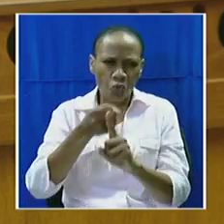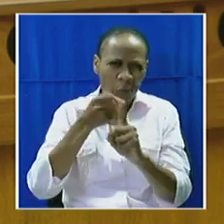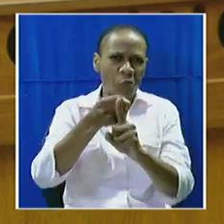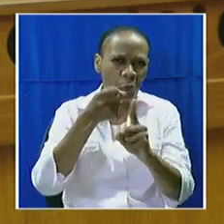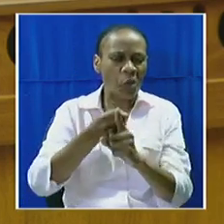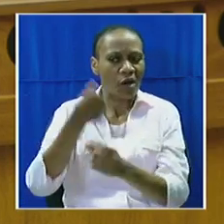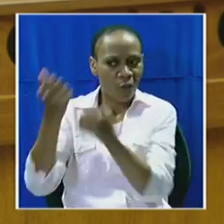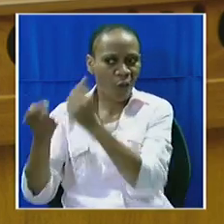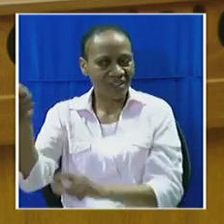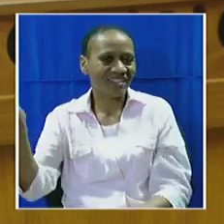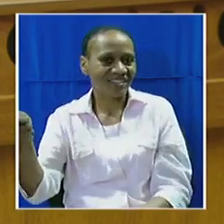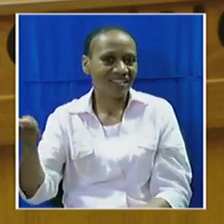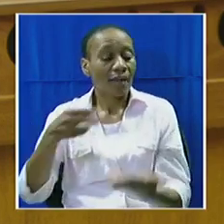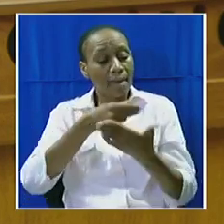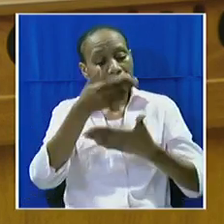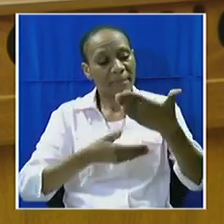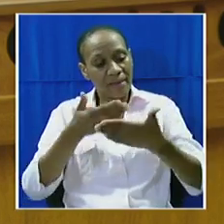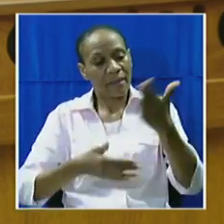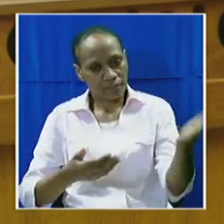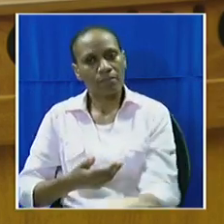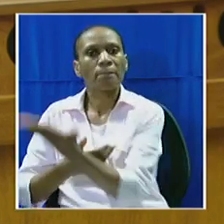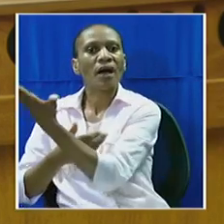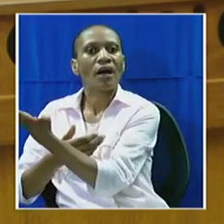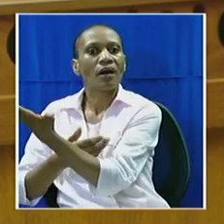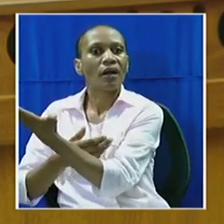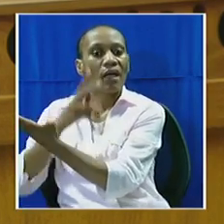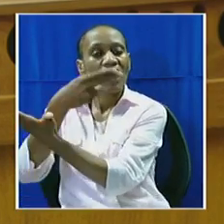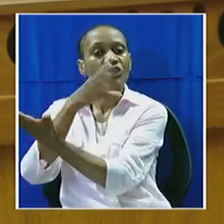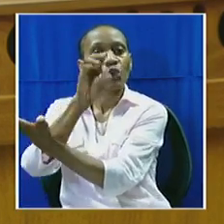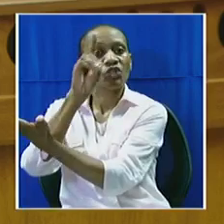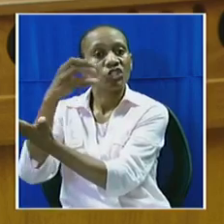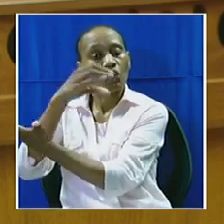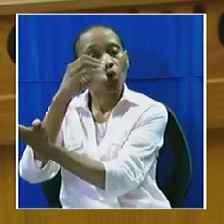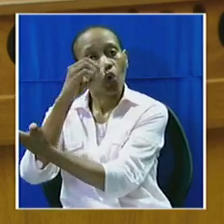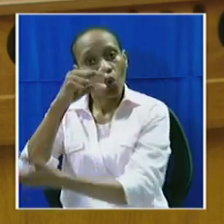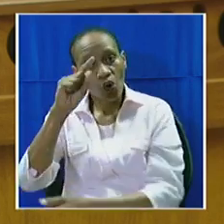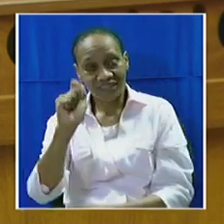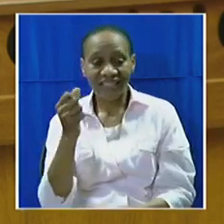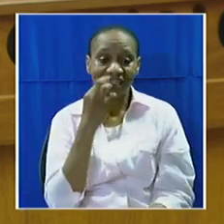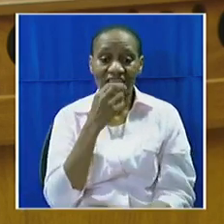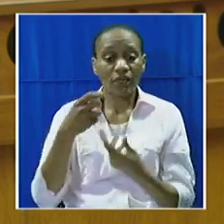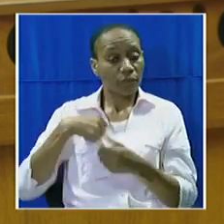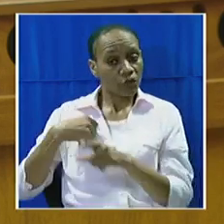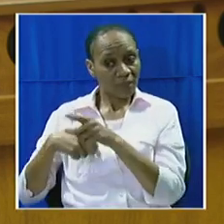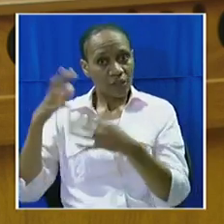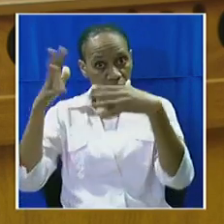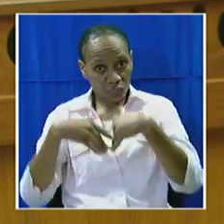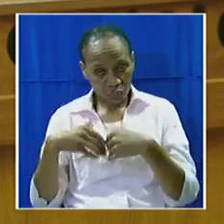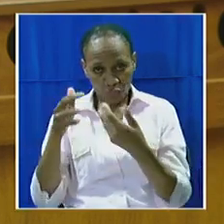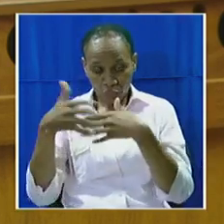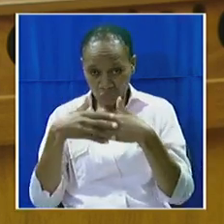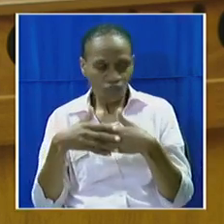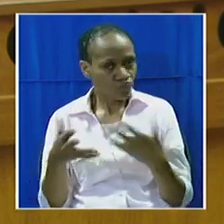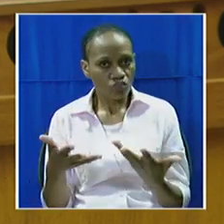nail. In papers filed on appeal, the Eastern Cape HOD of Cocta says that Makana should not be dissolved because